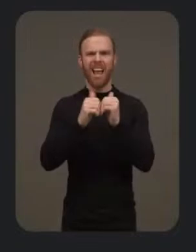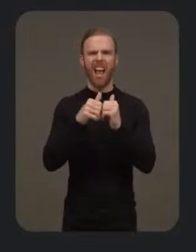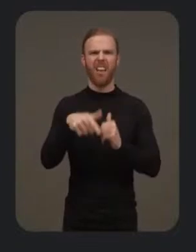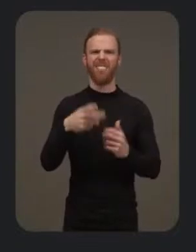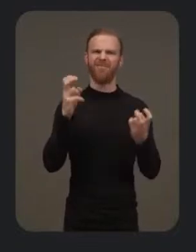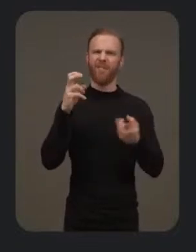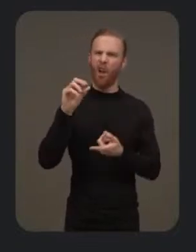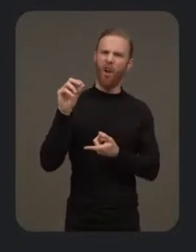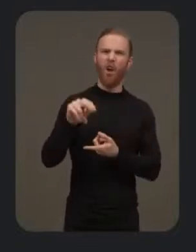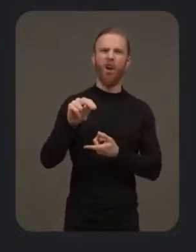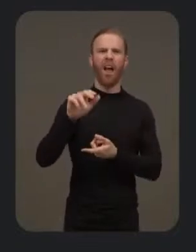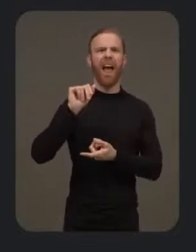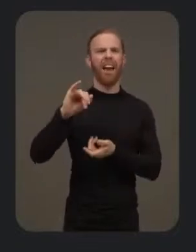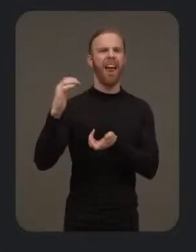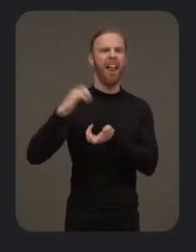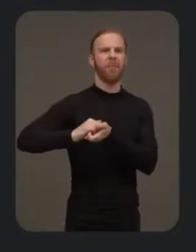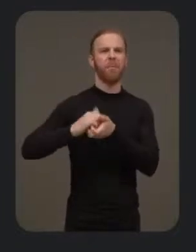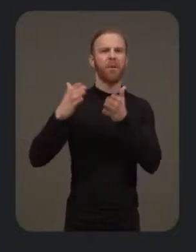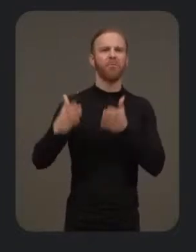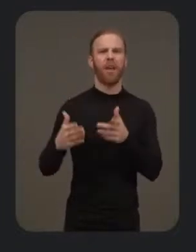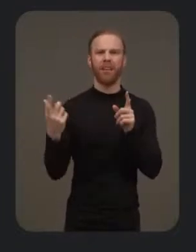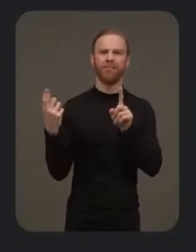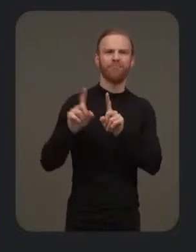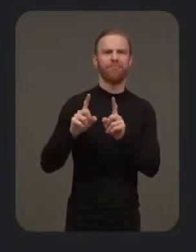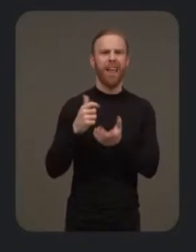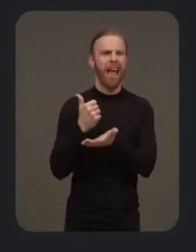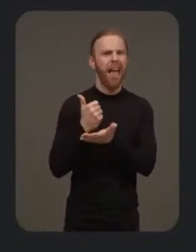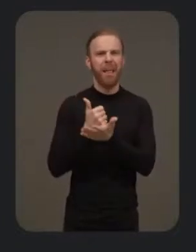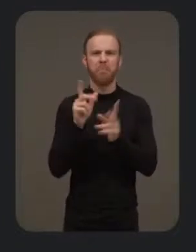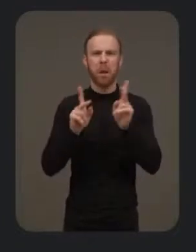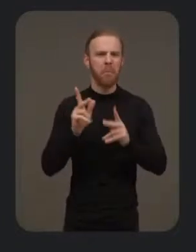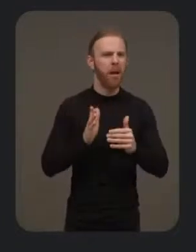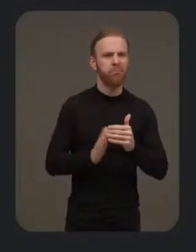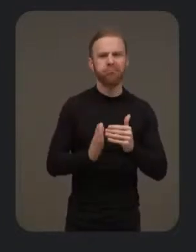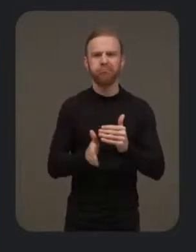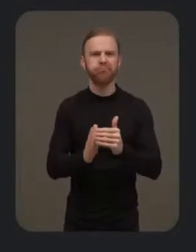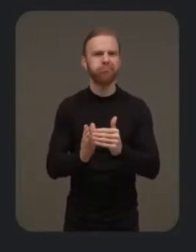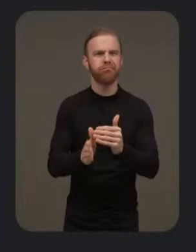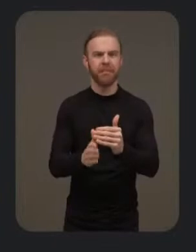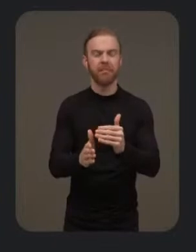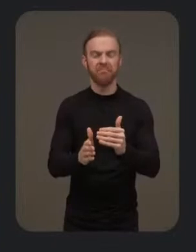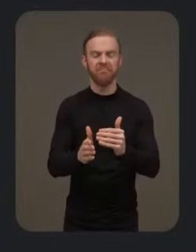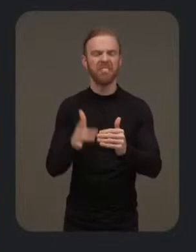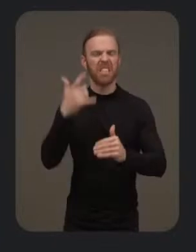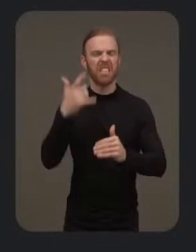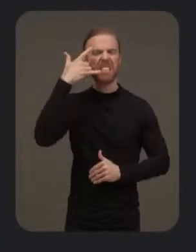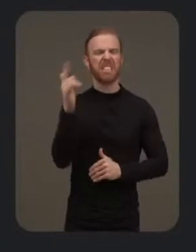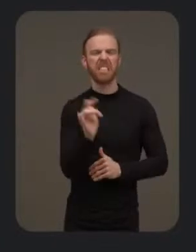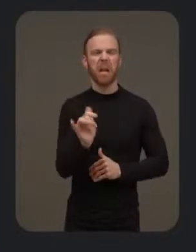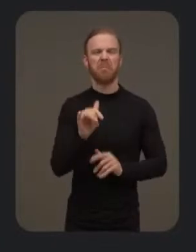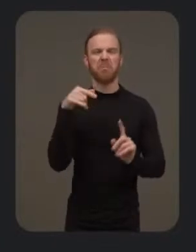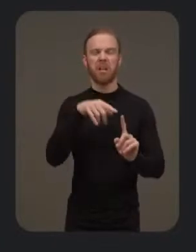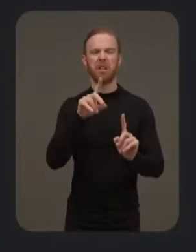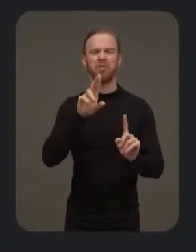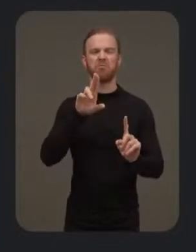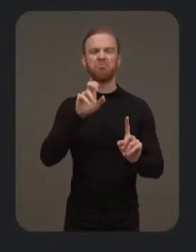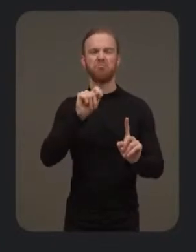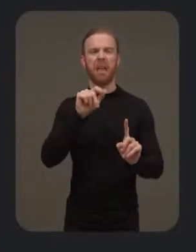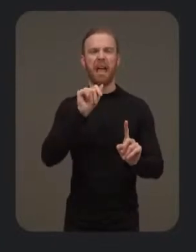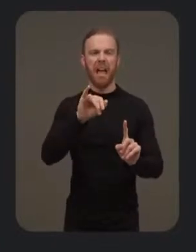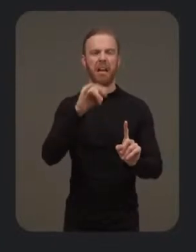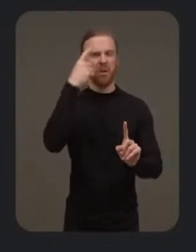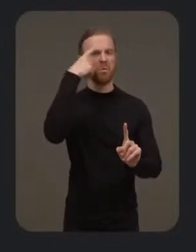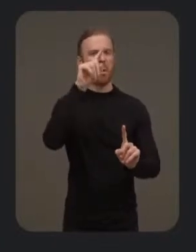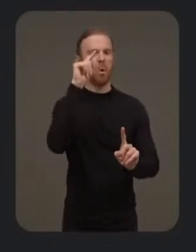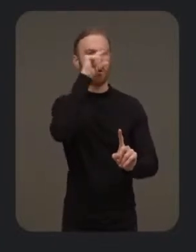an always-on AI collaborator to help people get things done. Well, the same thing